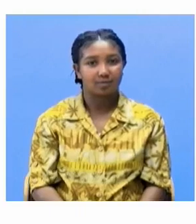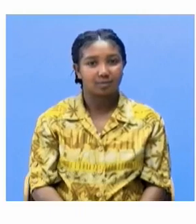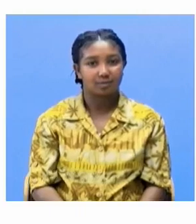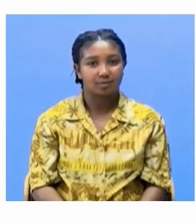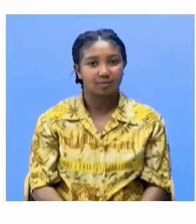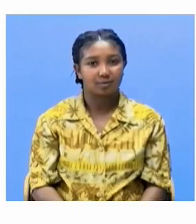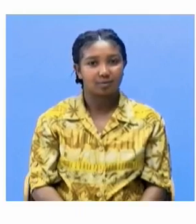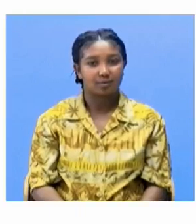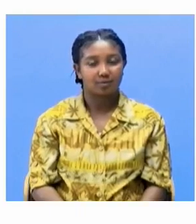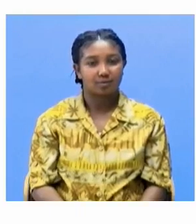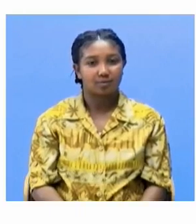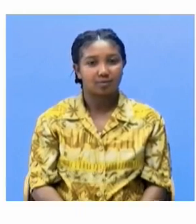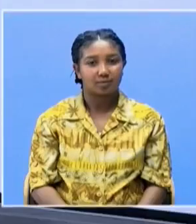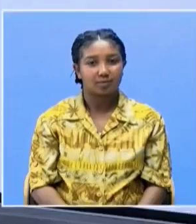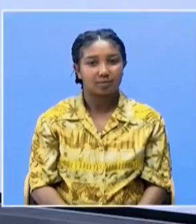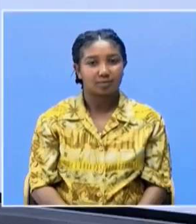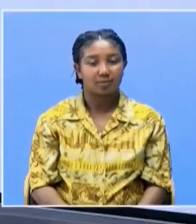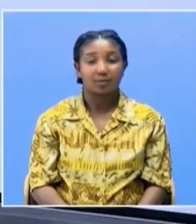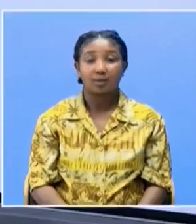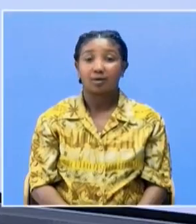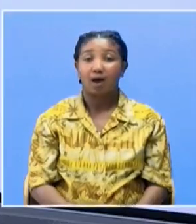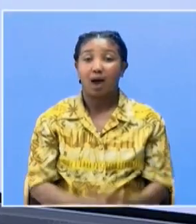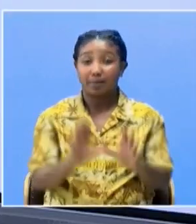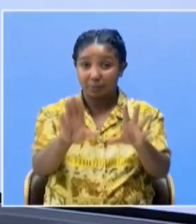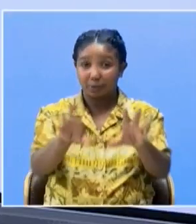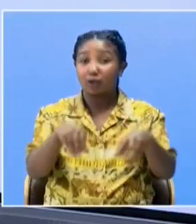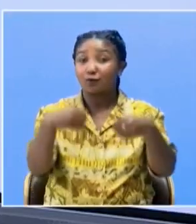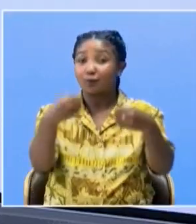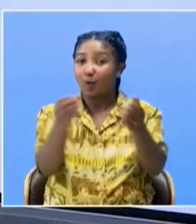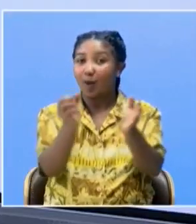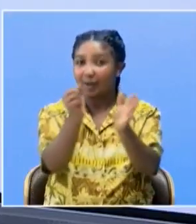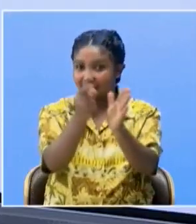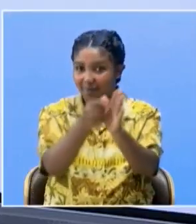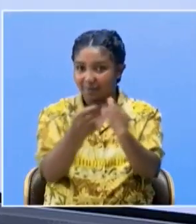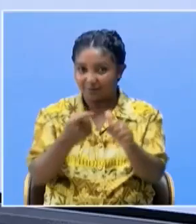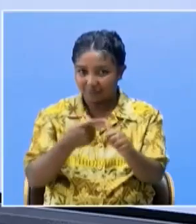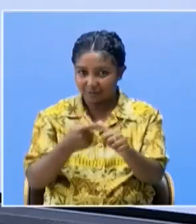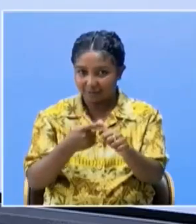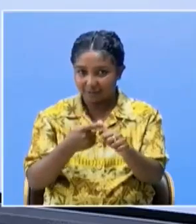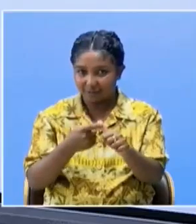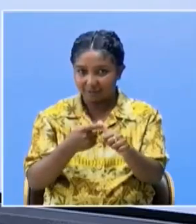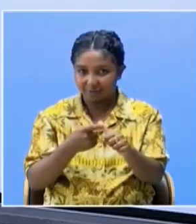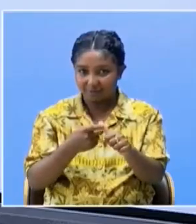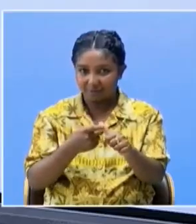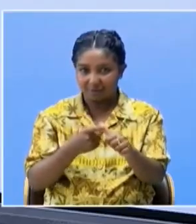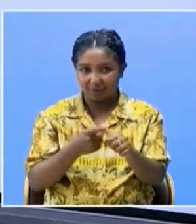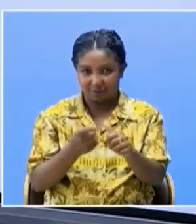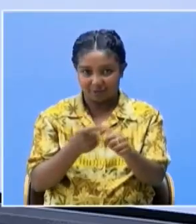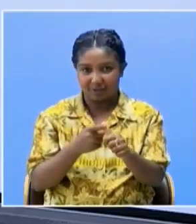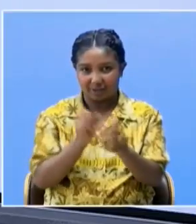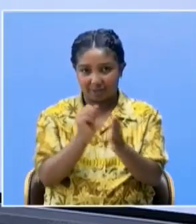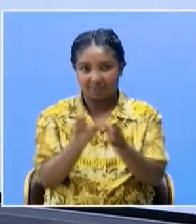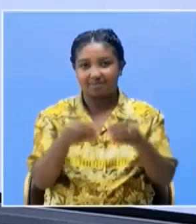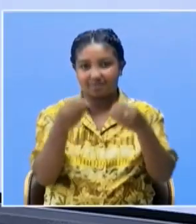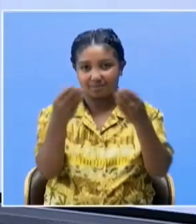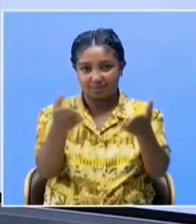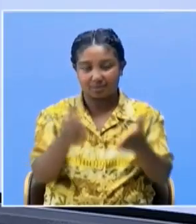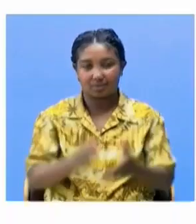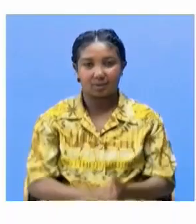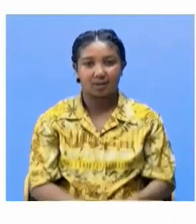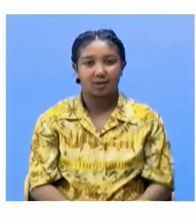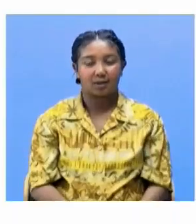Okay. I am going to give you examples first, as usual. Yeah? These are,